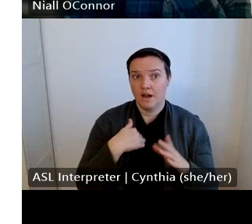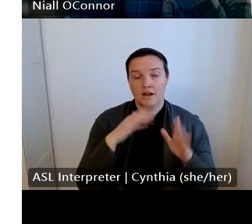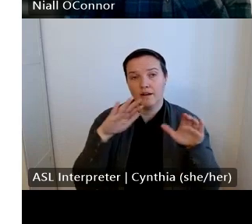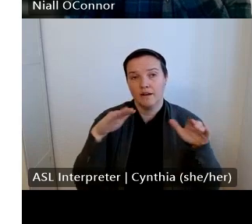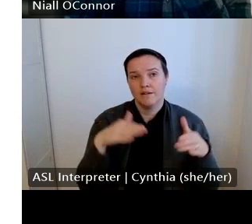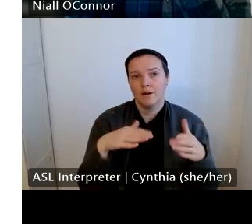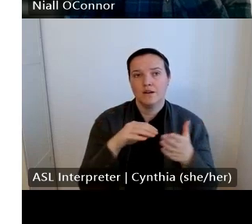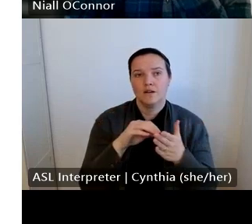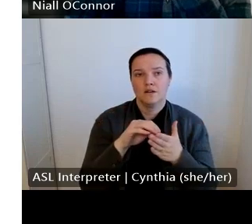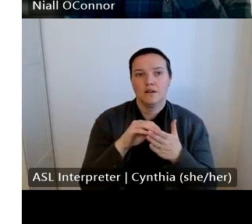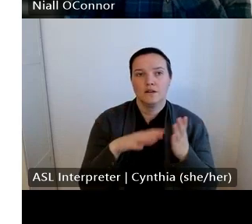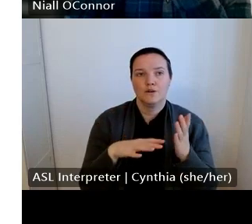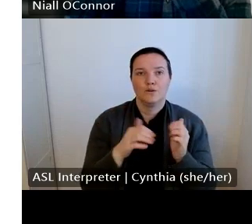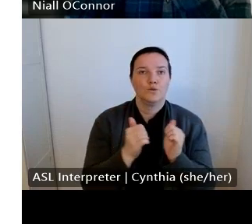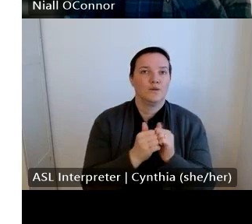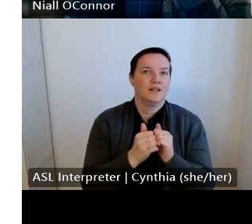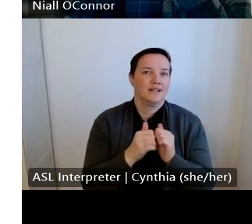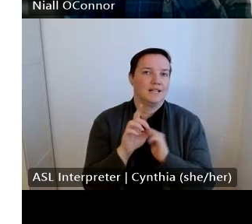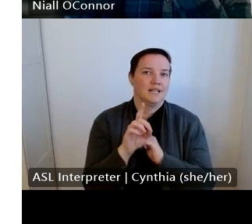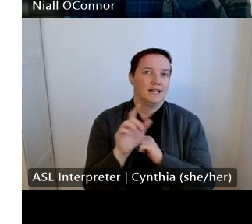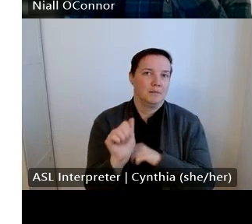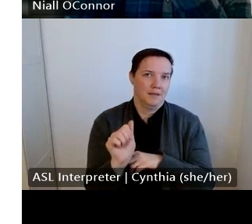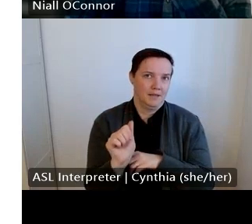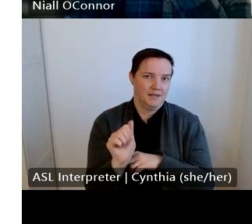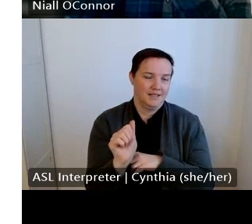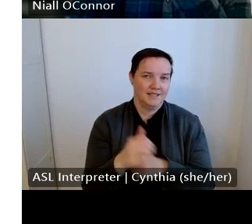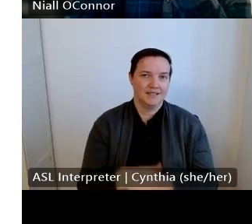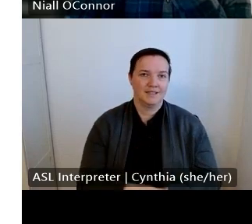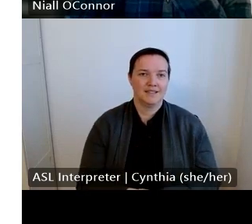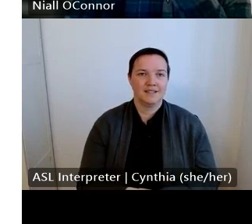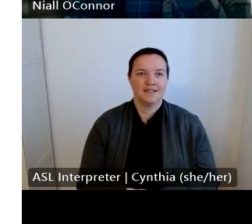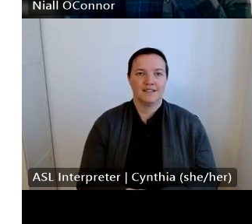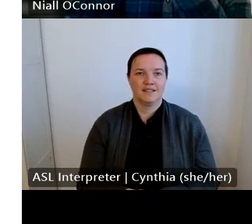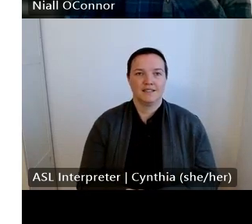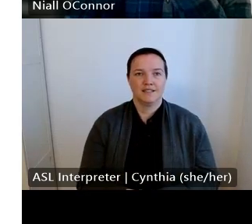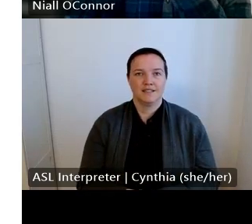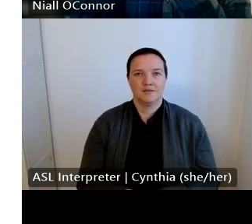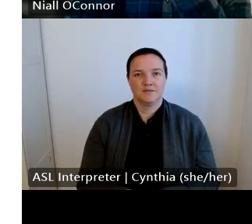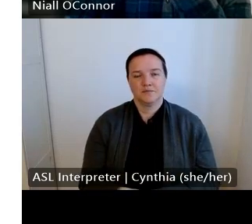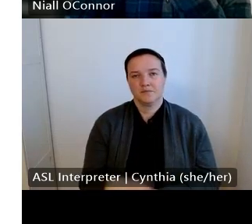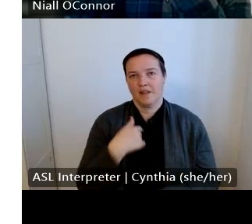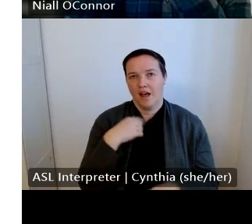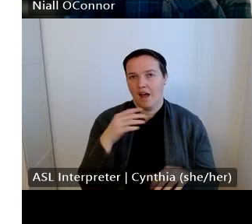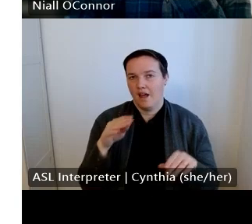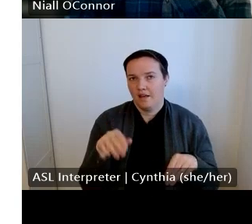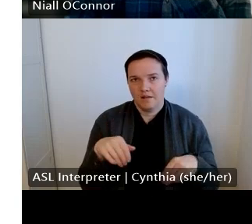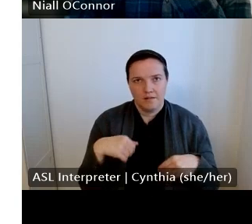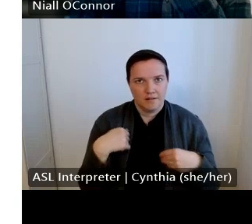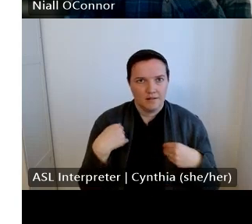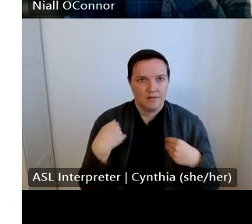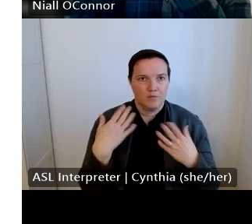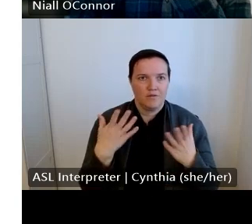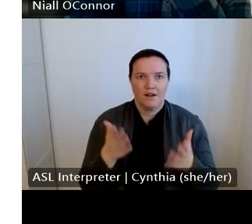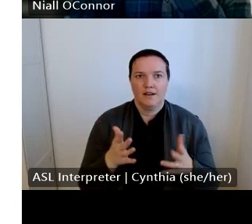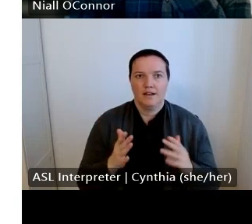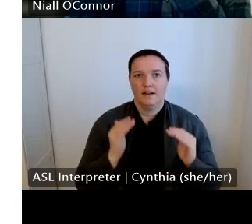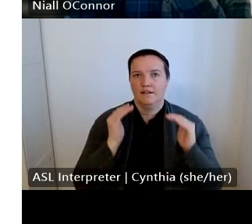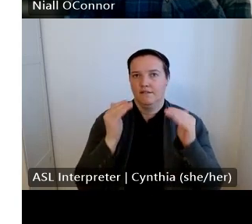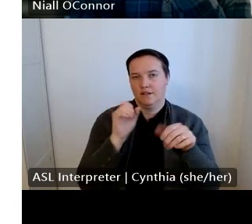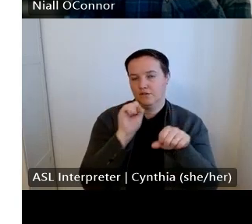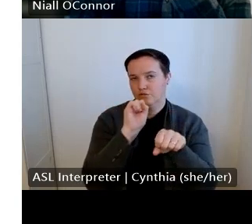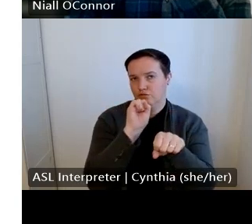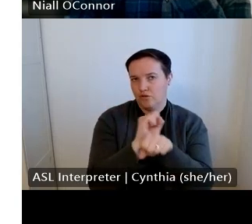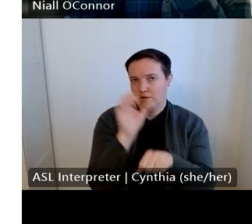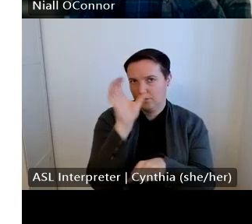on students with disabilities, and I provide advanced job